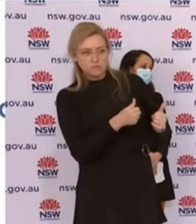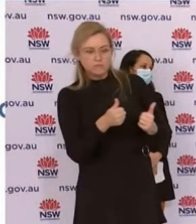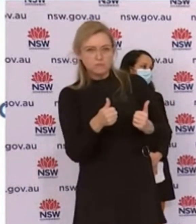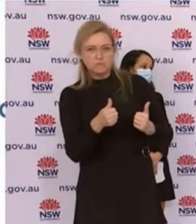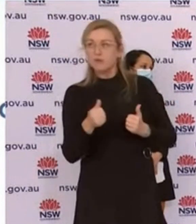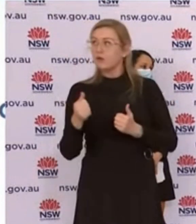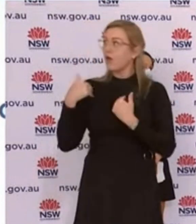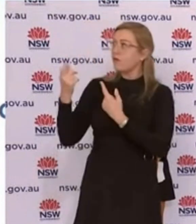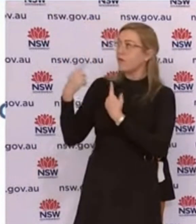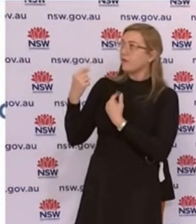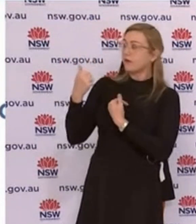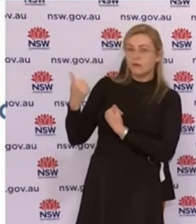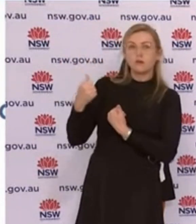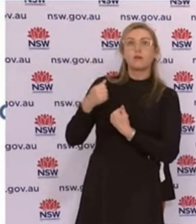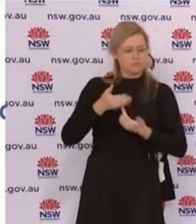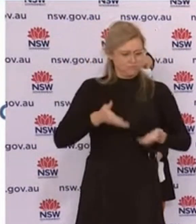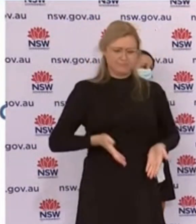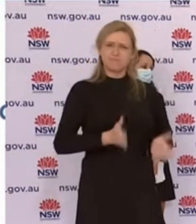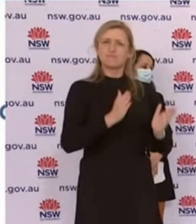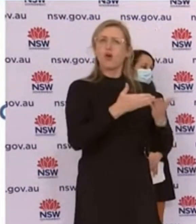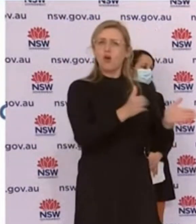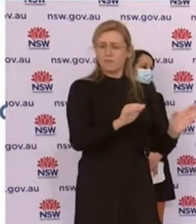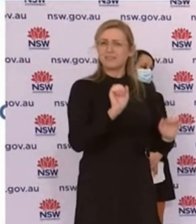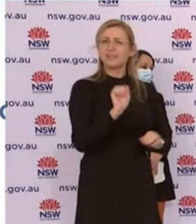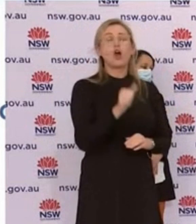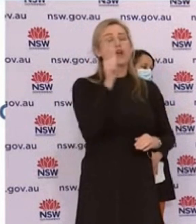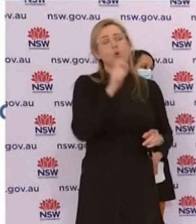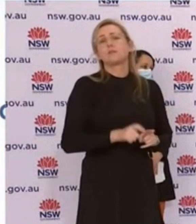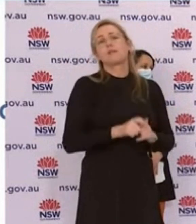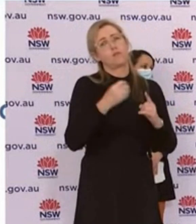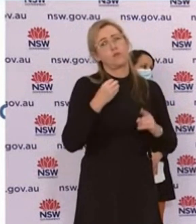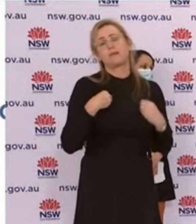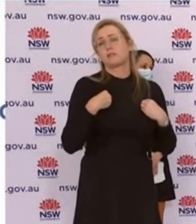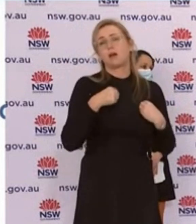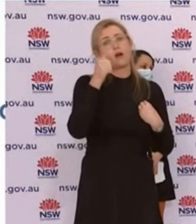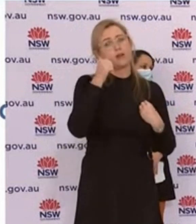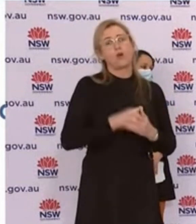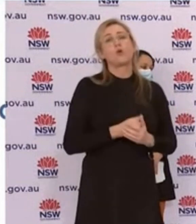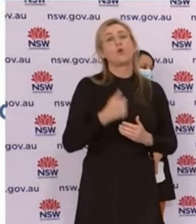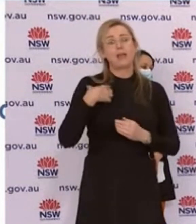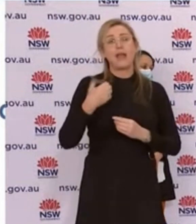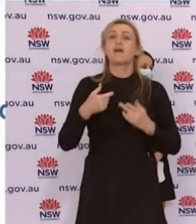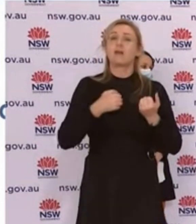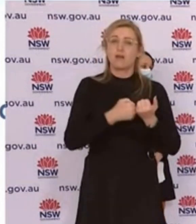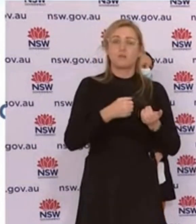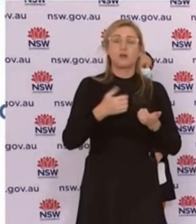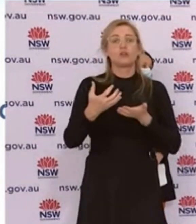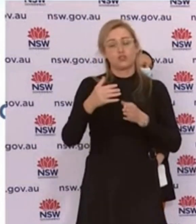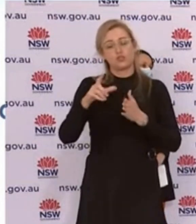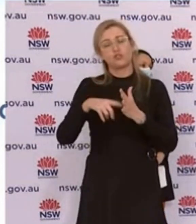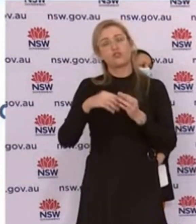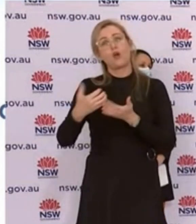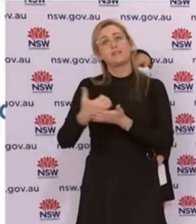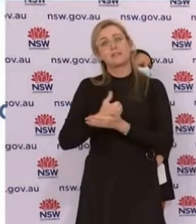could open, of course we'll give consideration to that. But the businesses are doing it tough. We get that. There is, of course, the JobSaver payments. There are support for